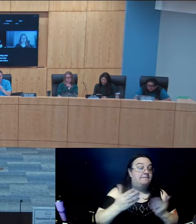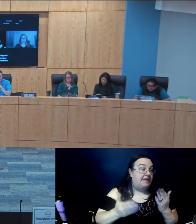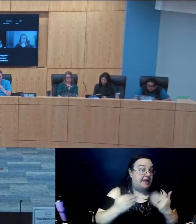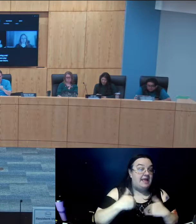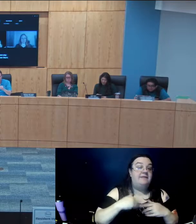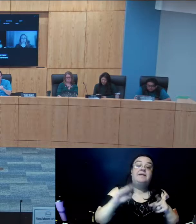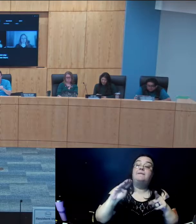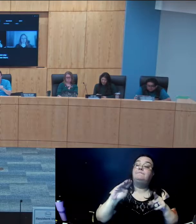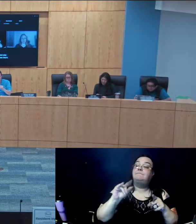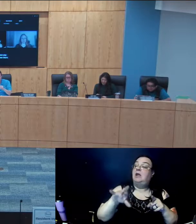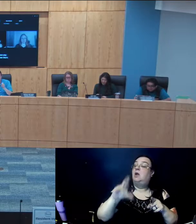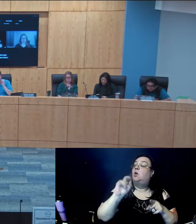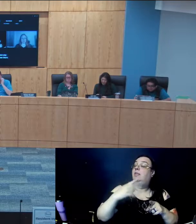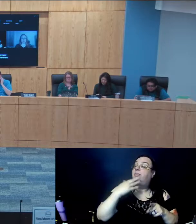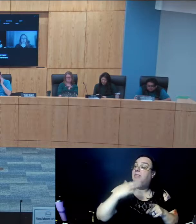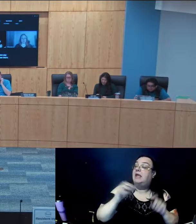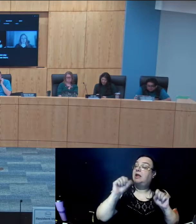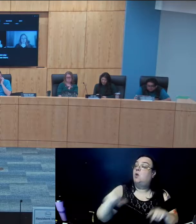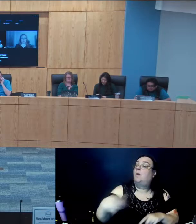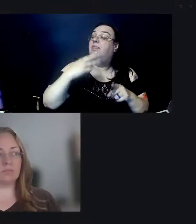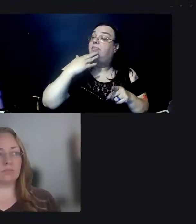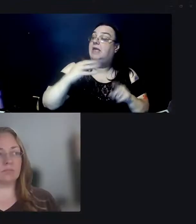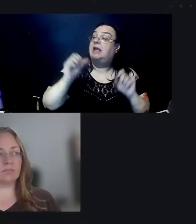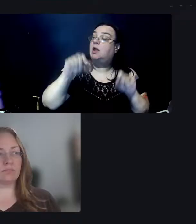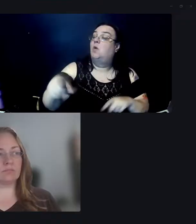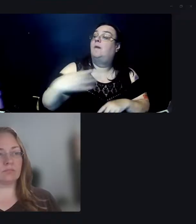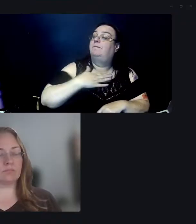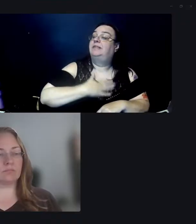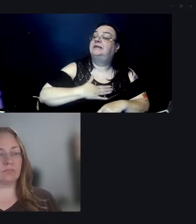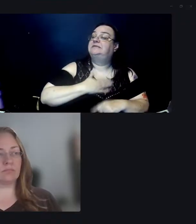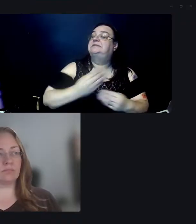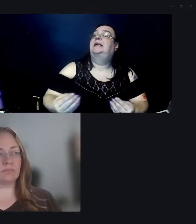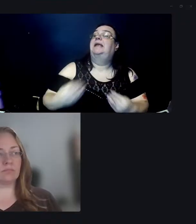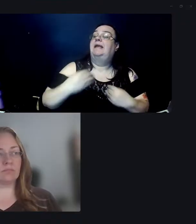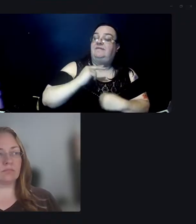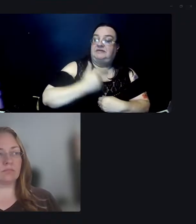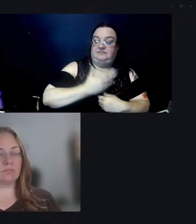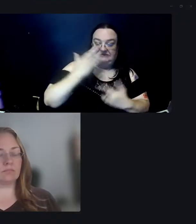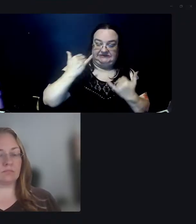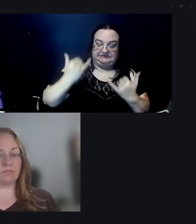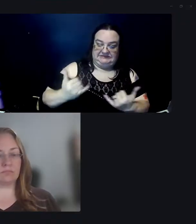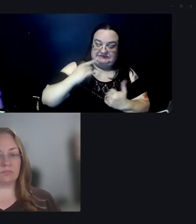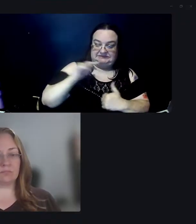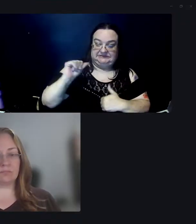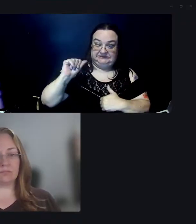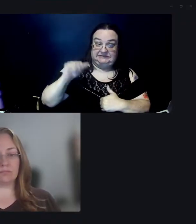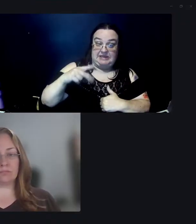Could you please give us, since it is now the 9th of April,